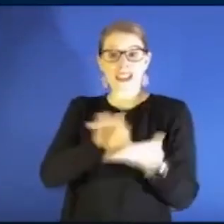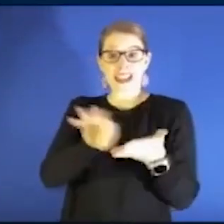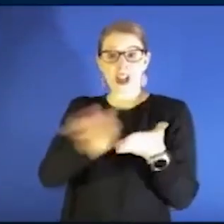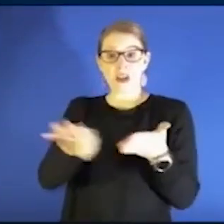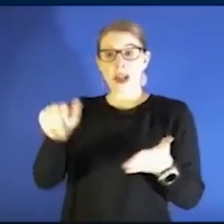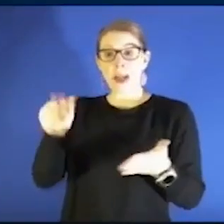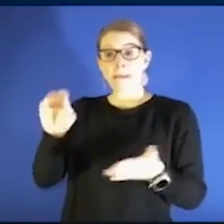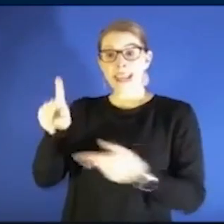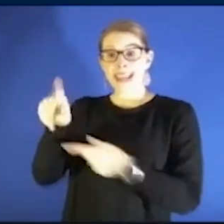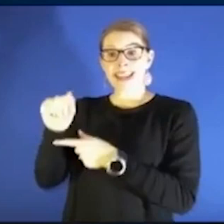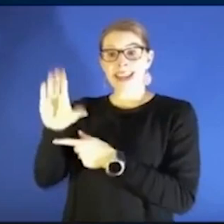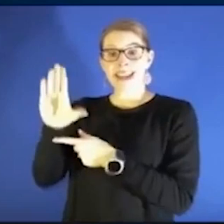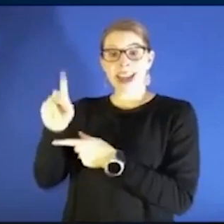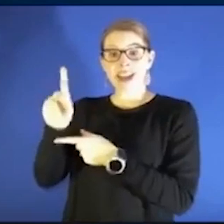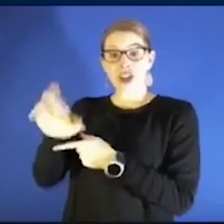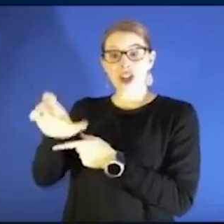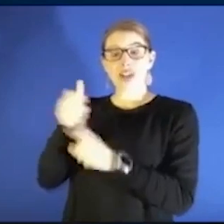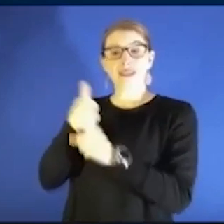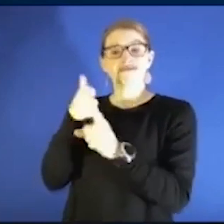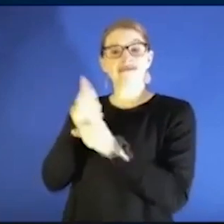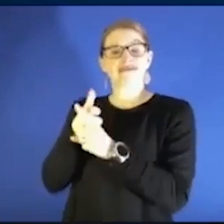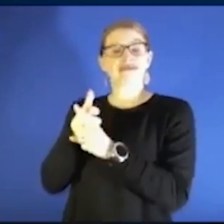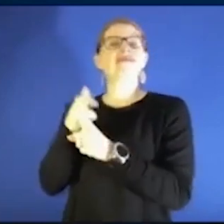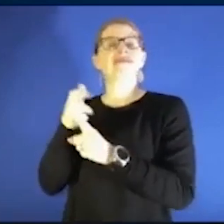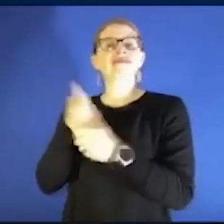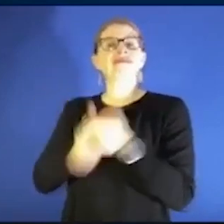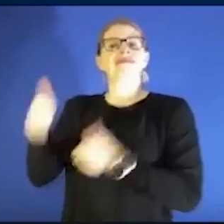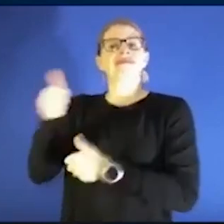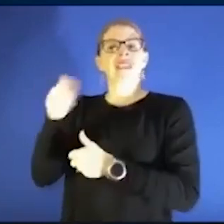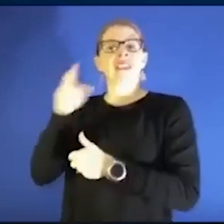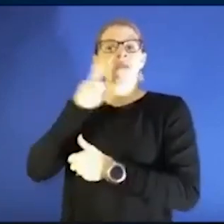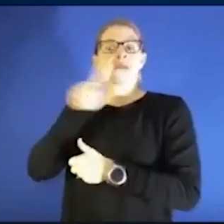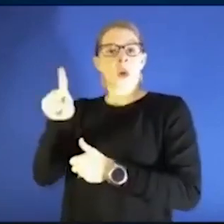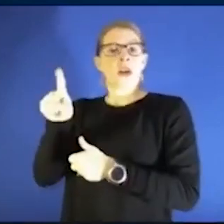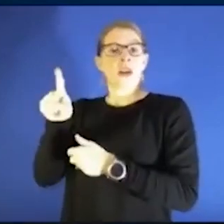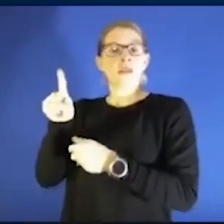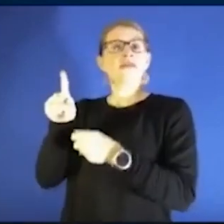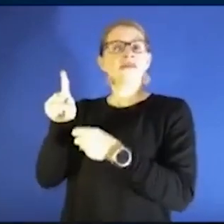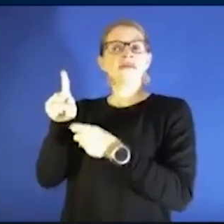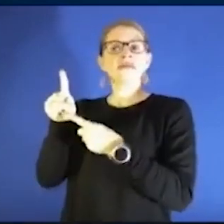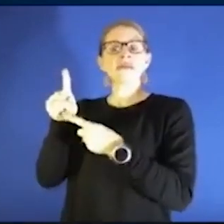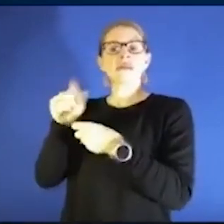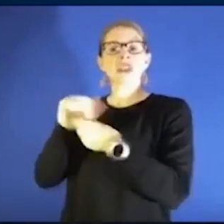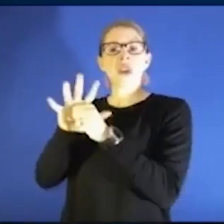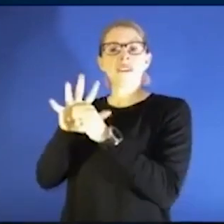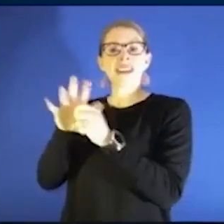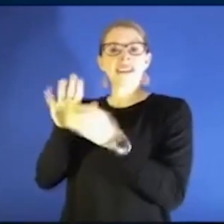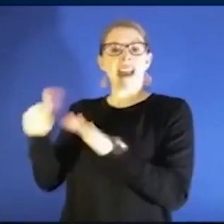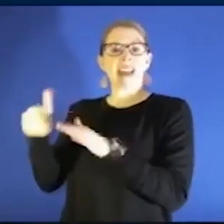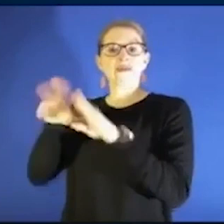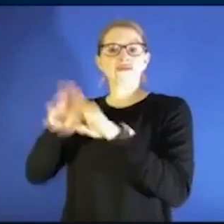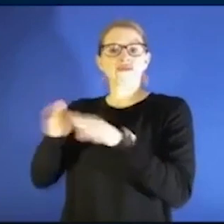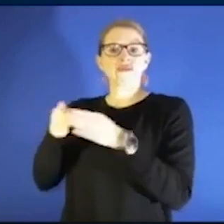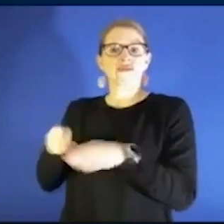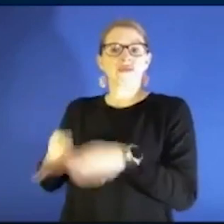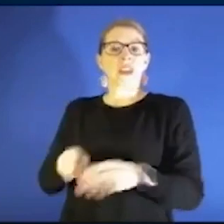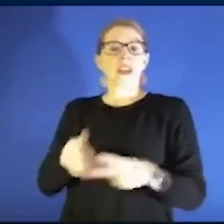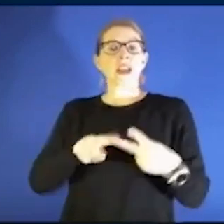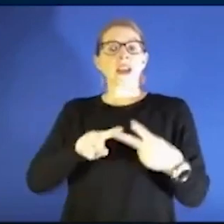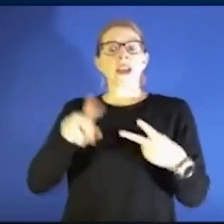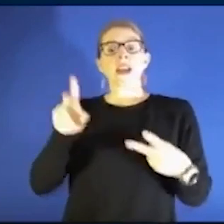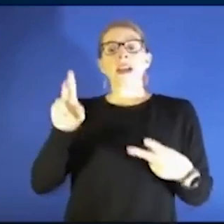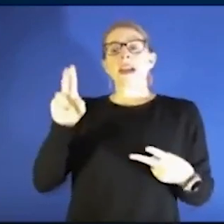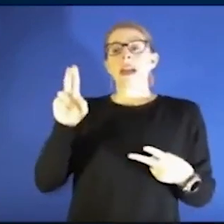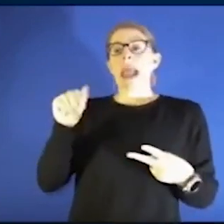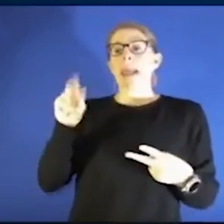she is the Director of Infection Prevention and Control. She's going to break down our COVID deaths. Then Dr. Amber Schmidtke, Chair of the Division of Natural